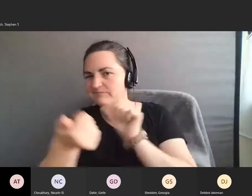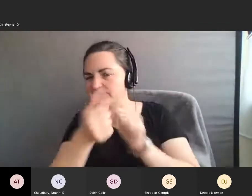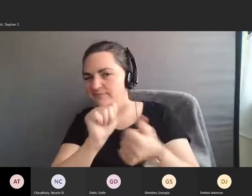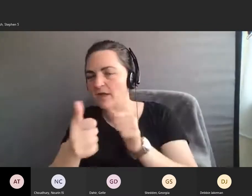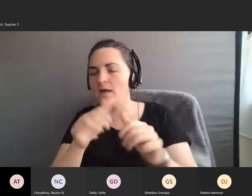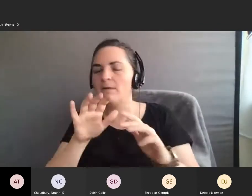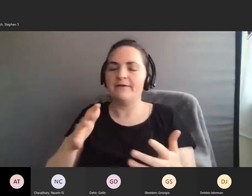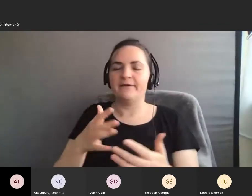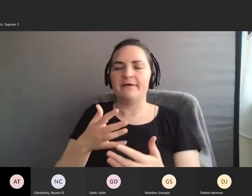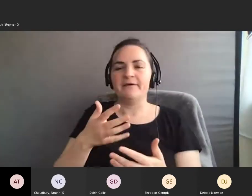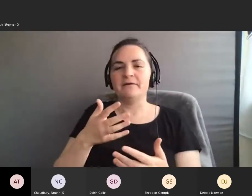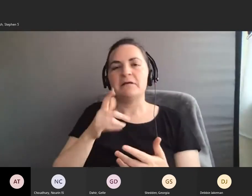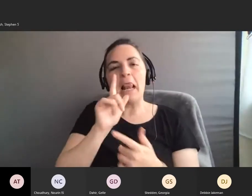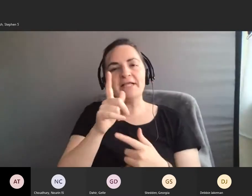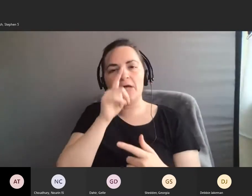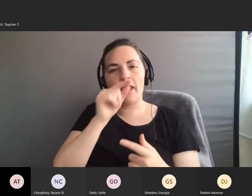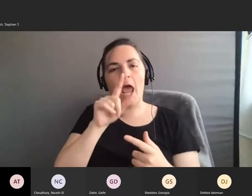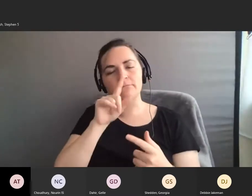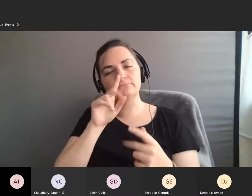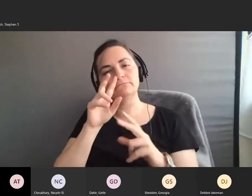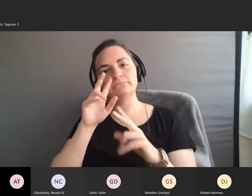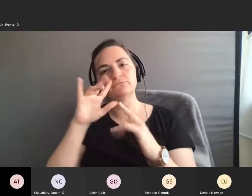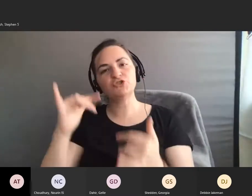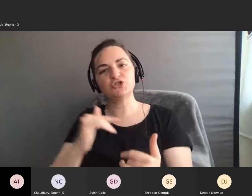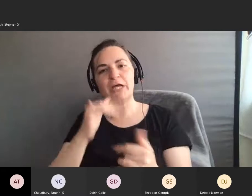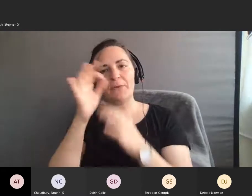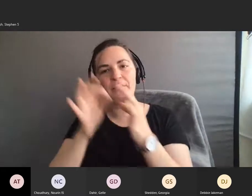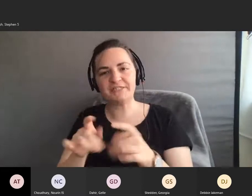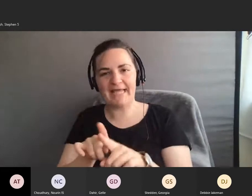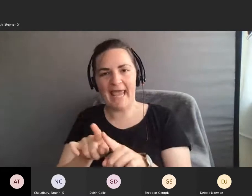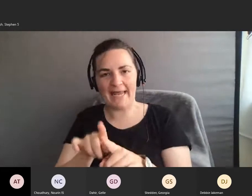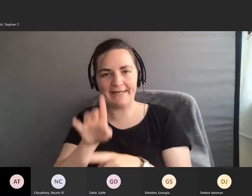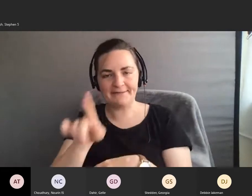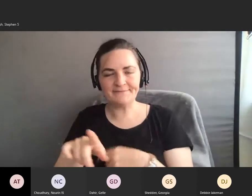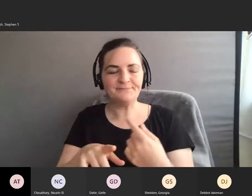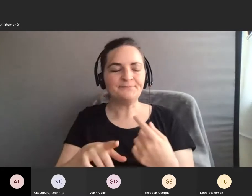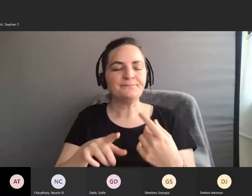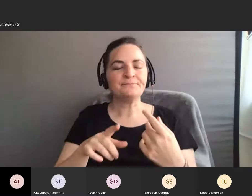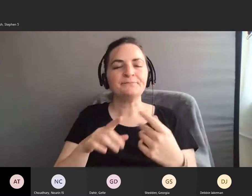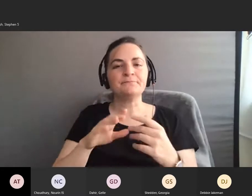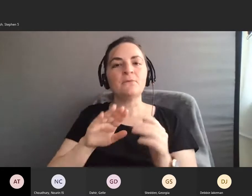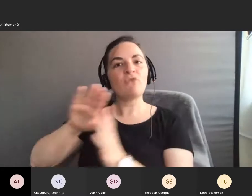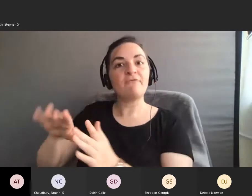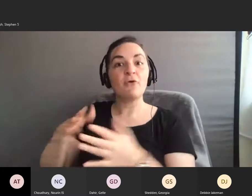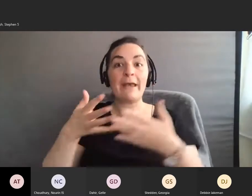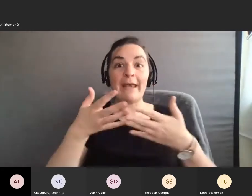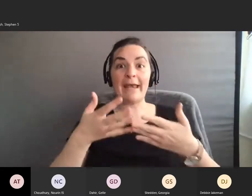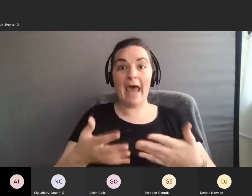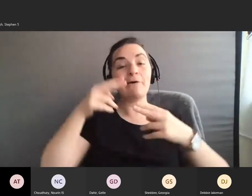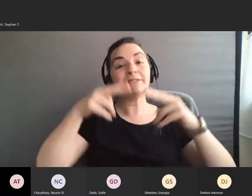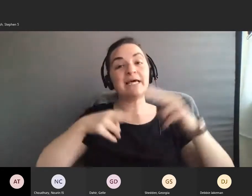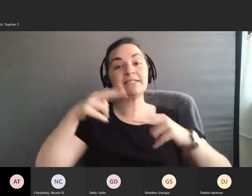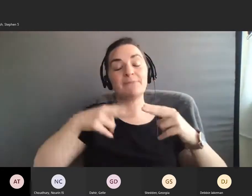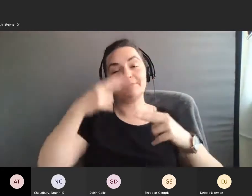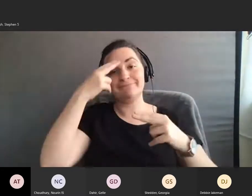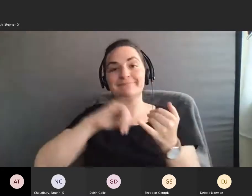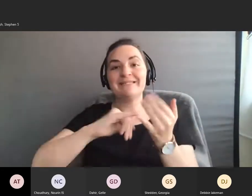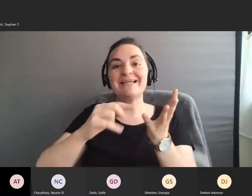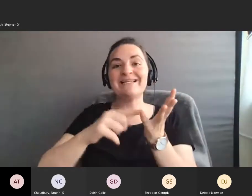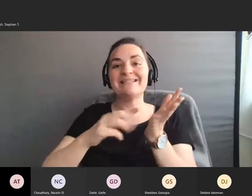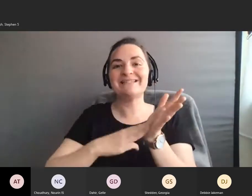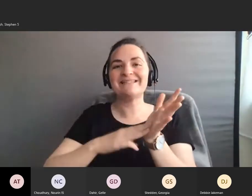But I'm now going to move on to the summative element of the assessment. So this is the bit that you're going to get the mark